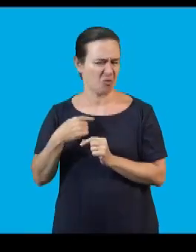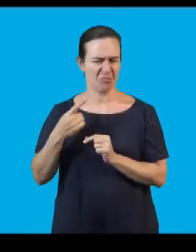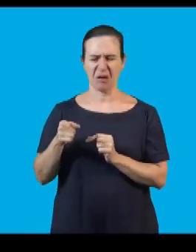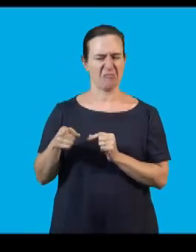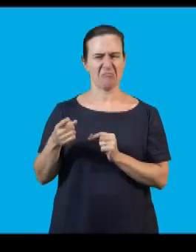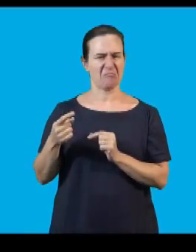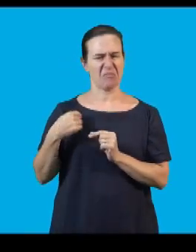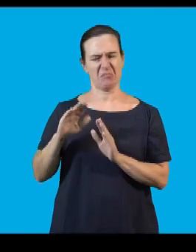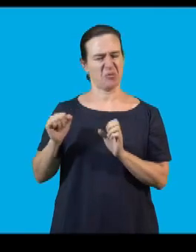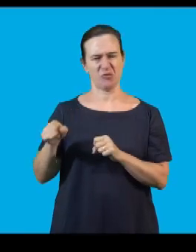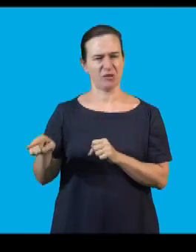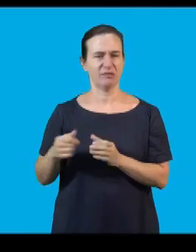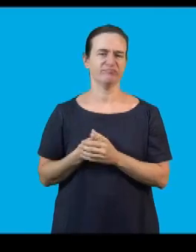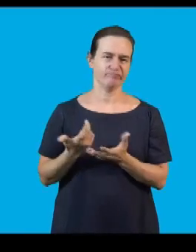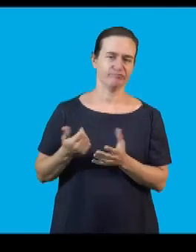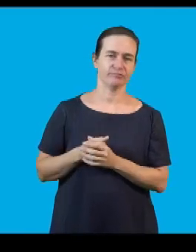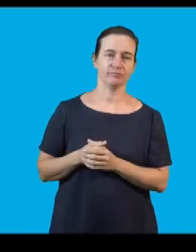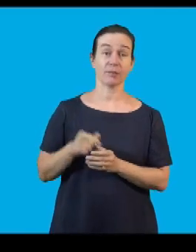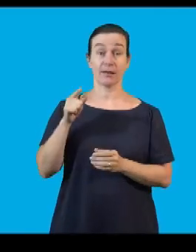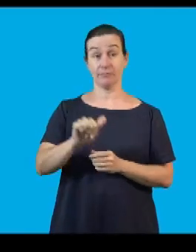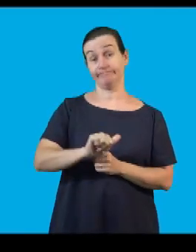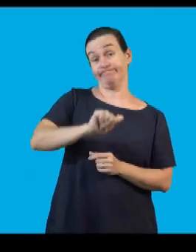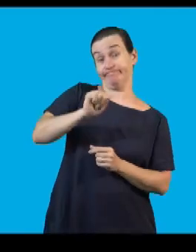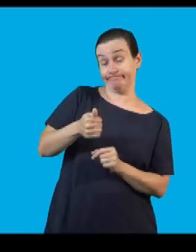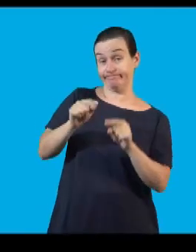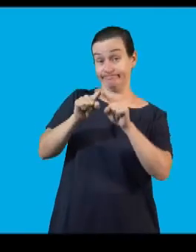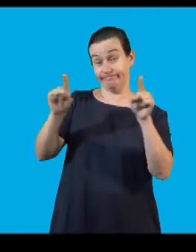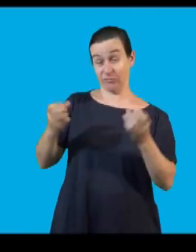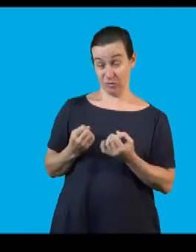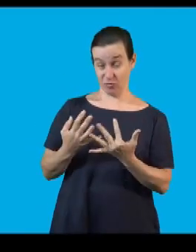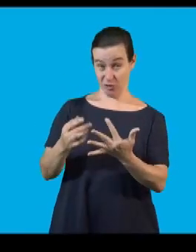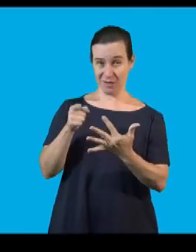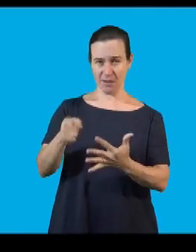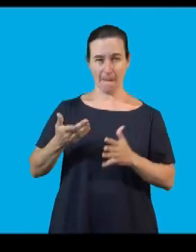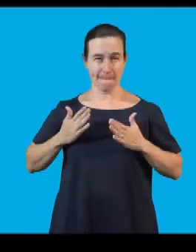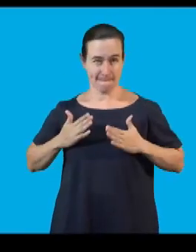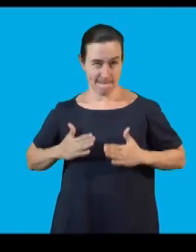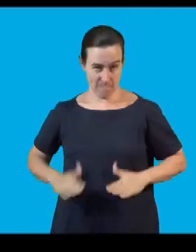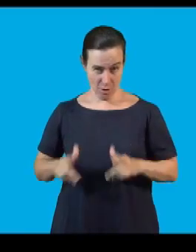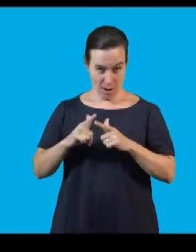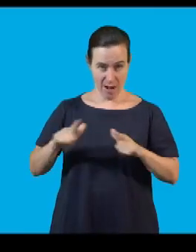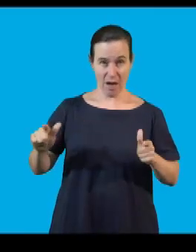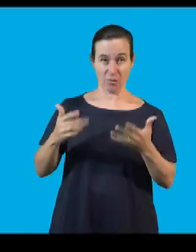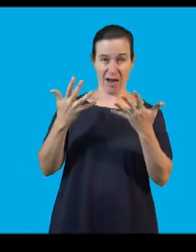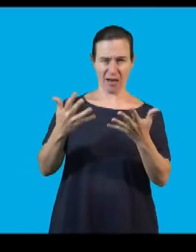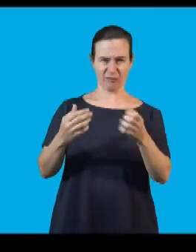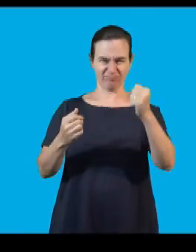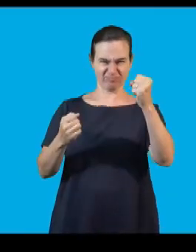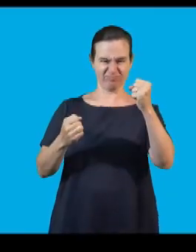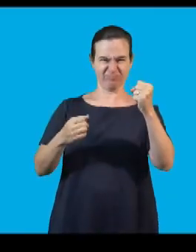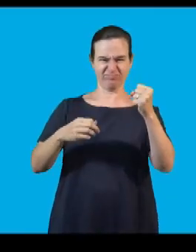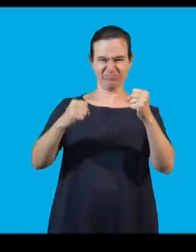the cartoonist represents the mouth. Let's move on. Look at the body language for the hands